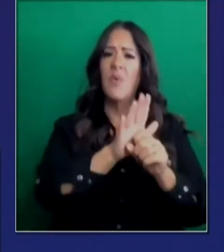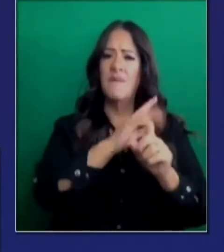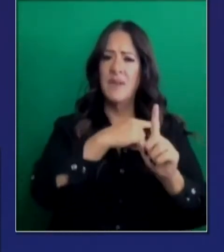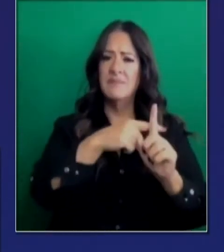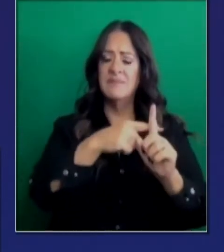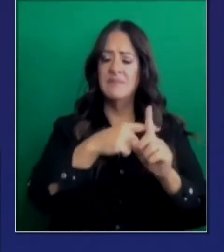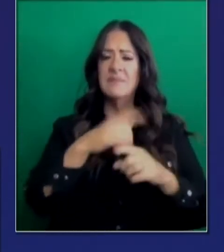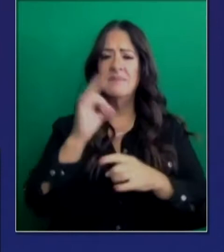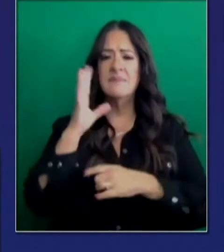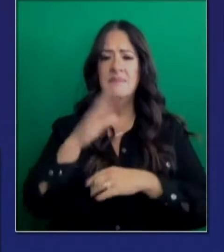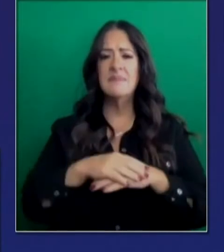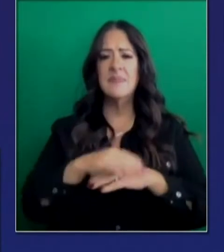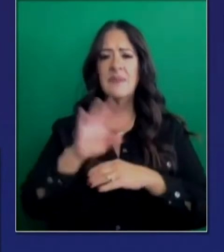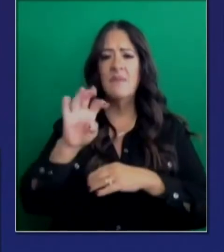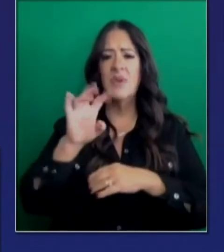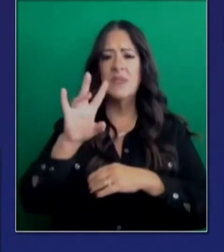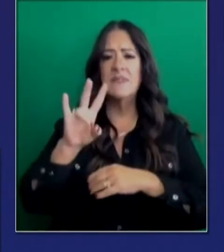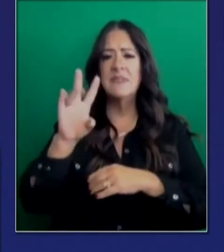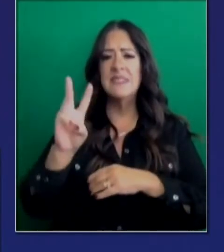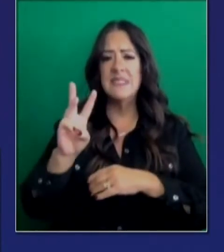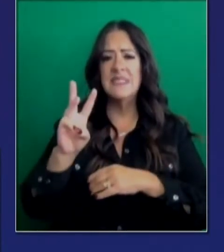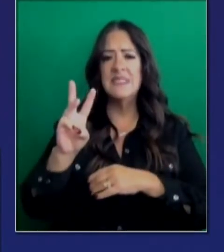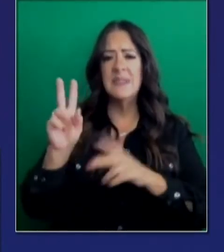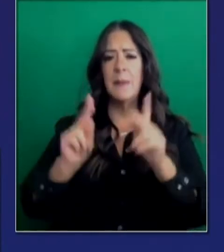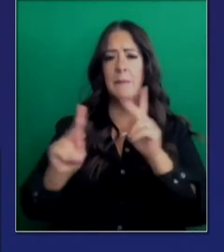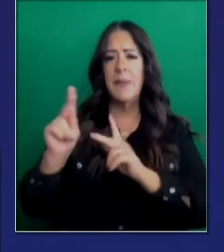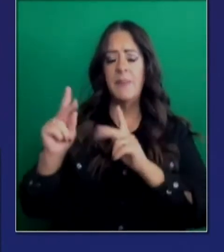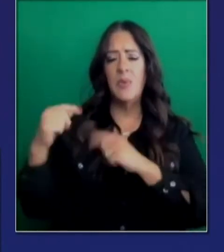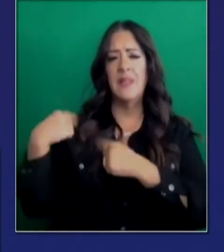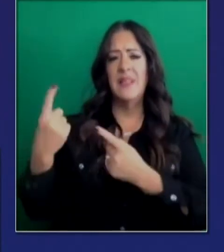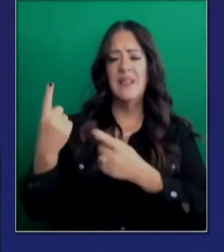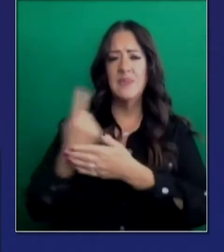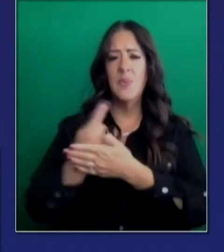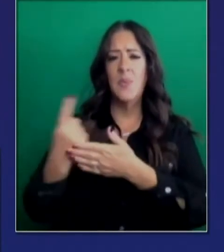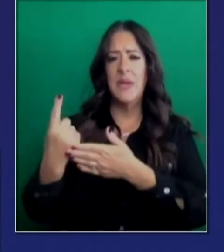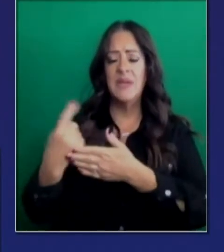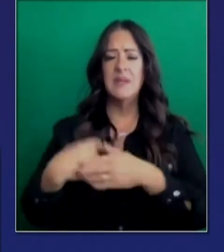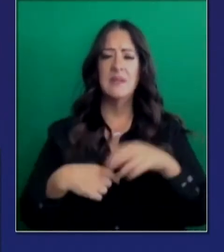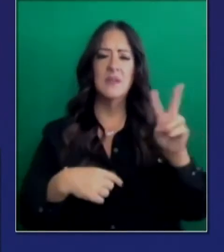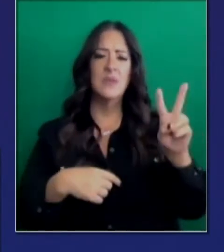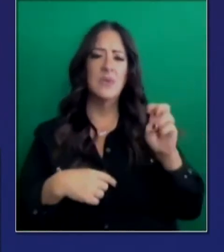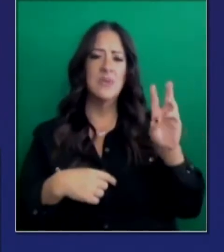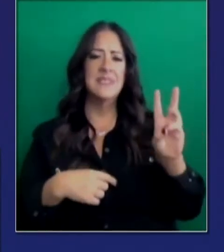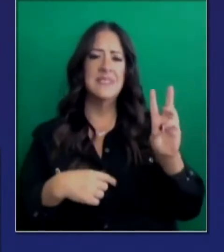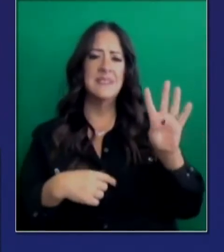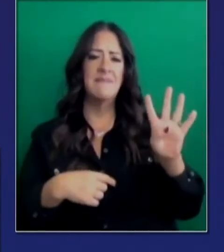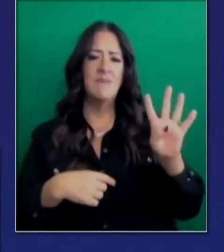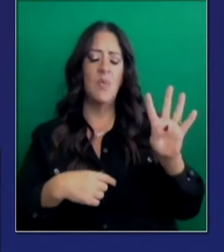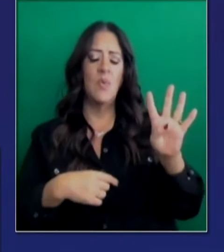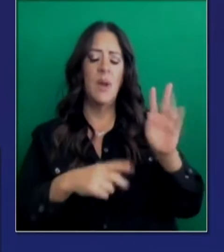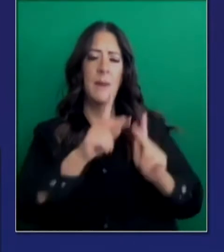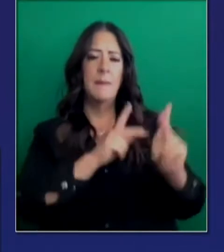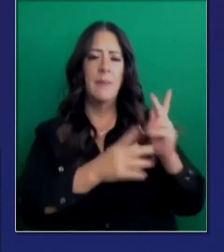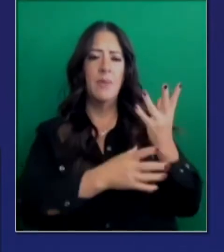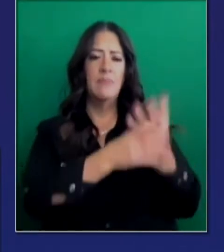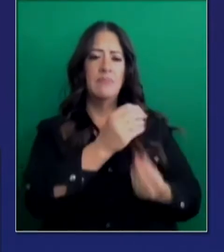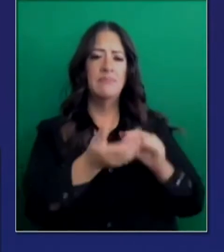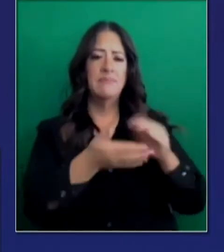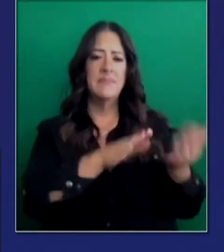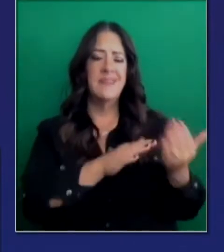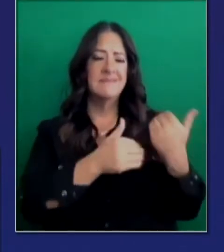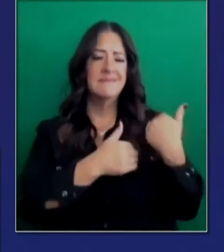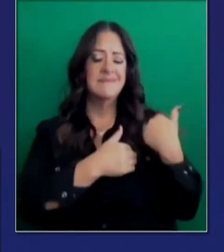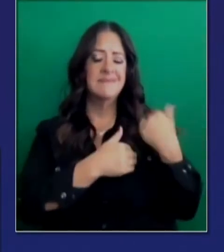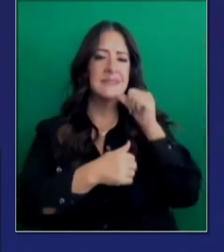476 individuals over the last 7 days, 264 individuals in the last reporting period. So just